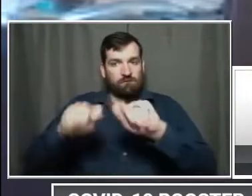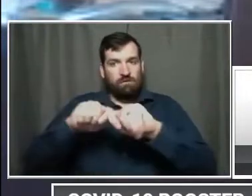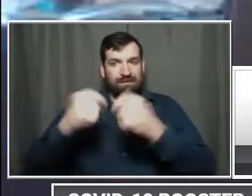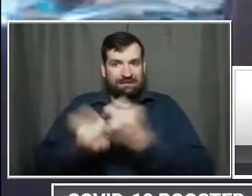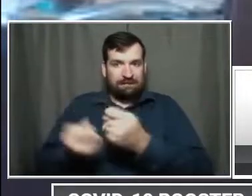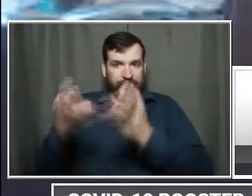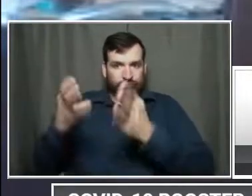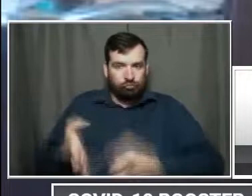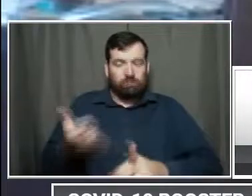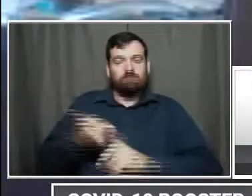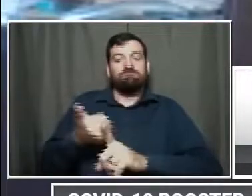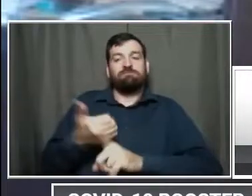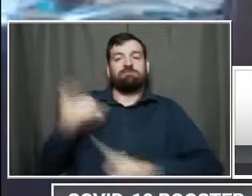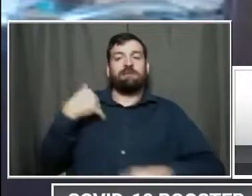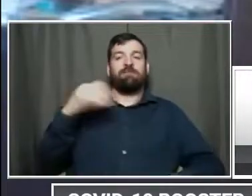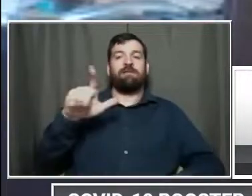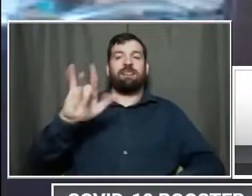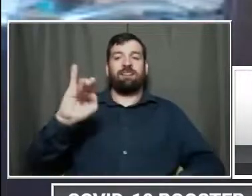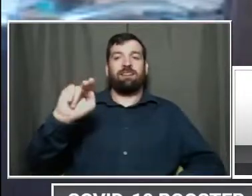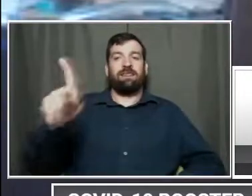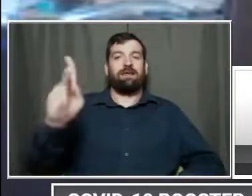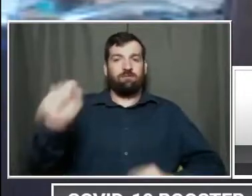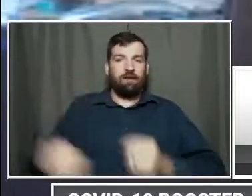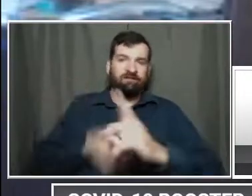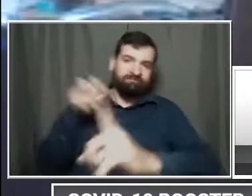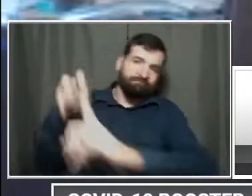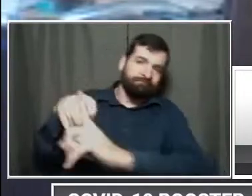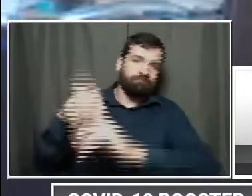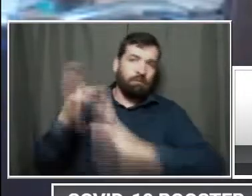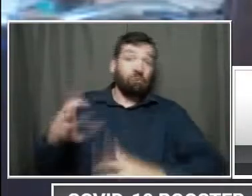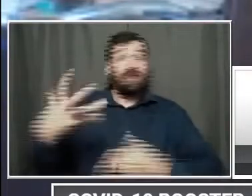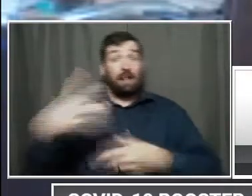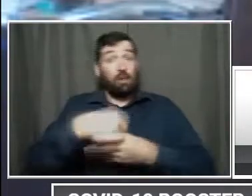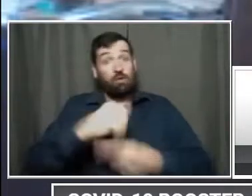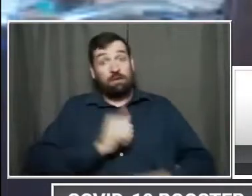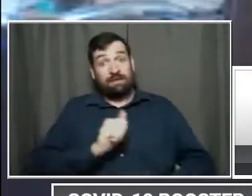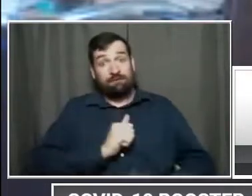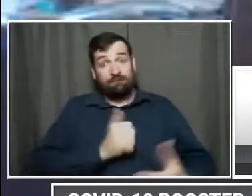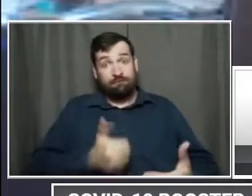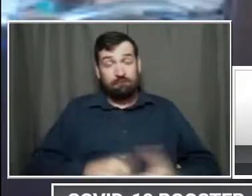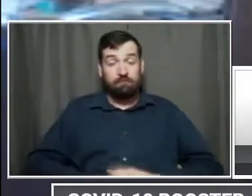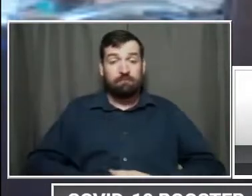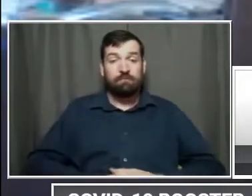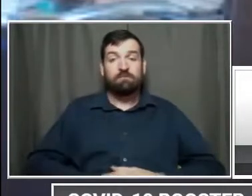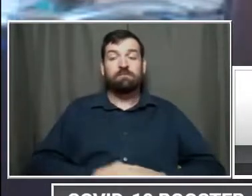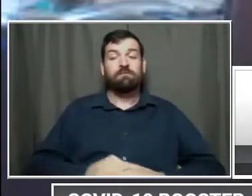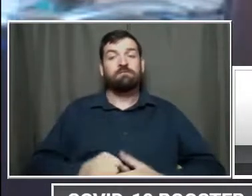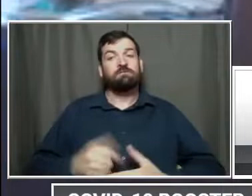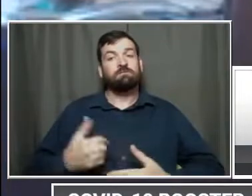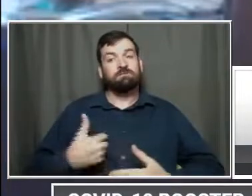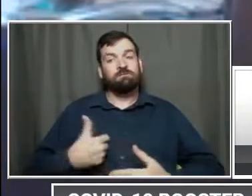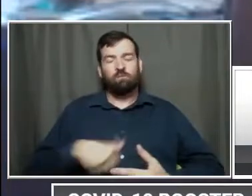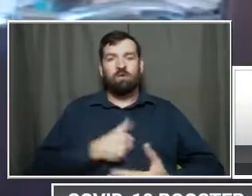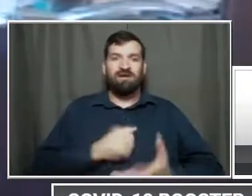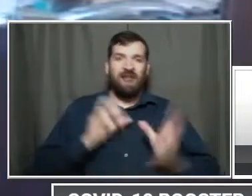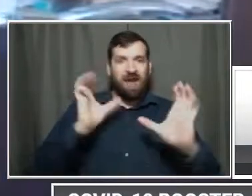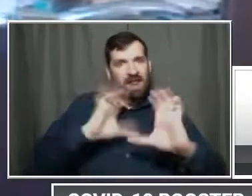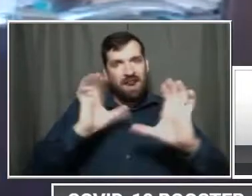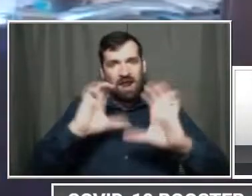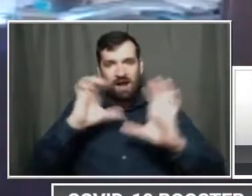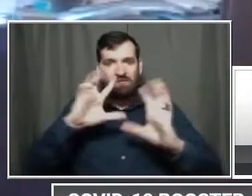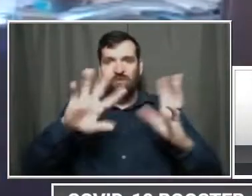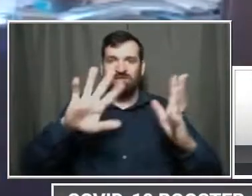you can give to that person, again, including myself. And we are looking for all kinds of